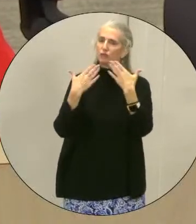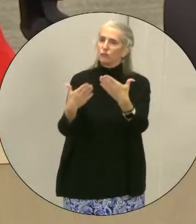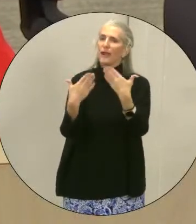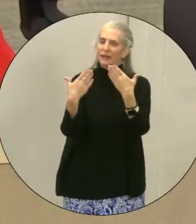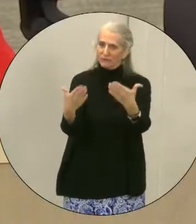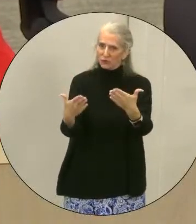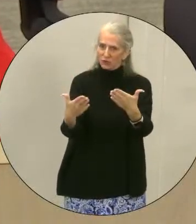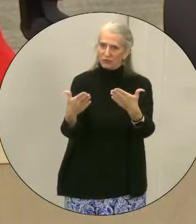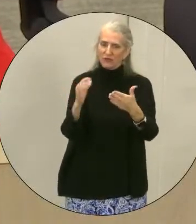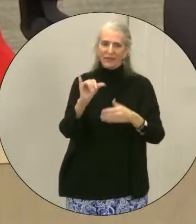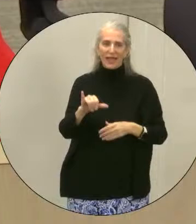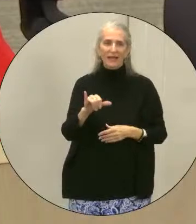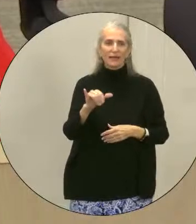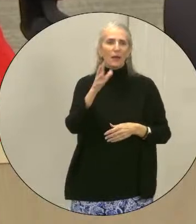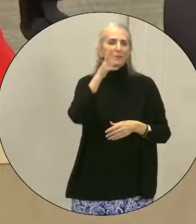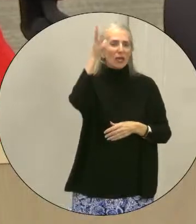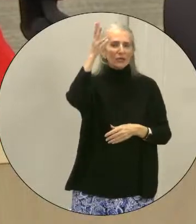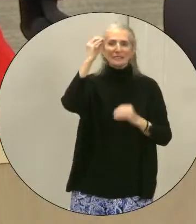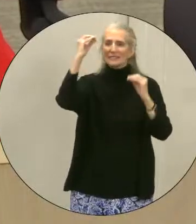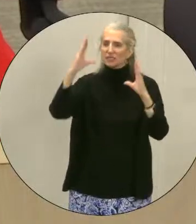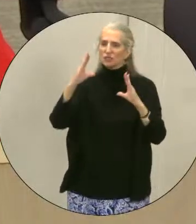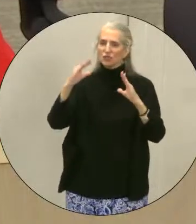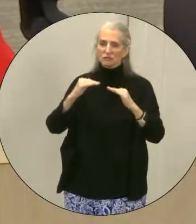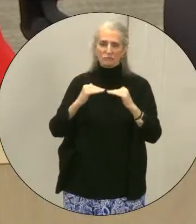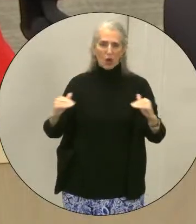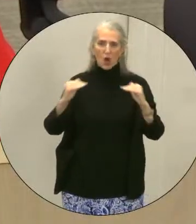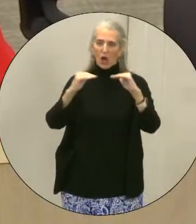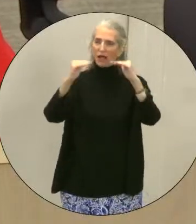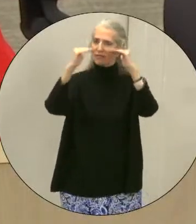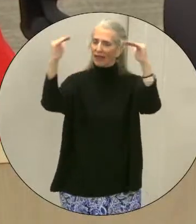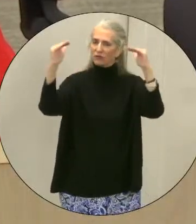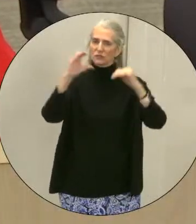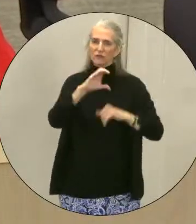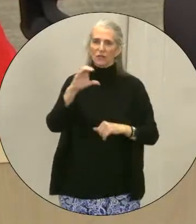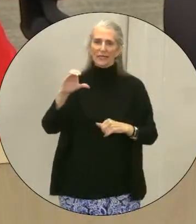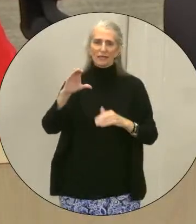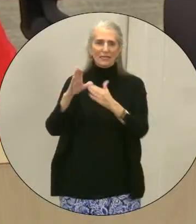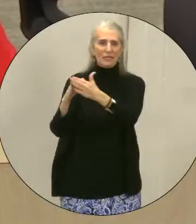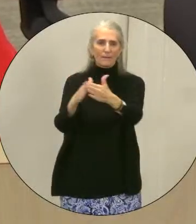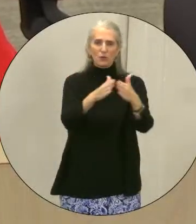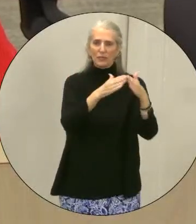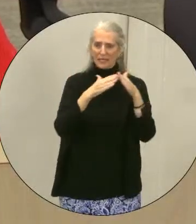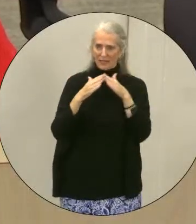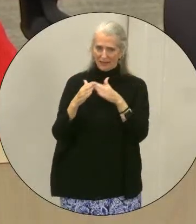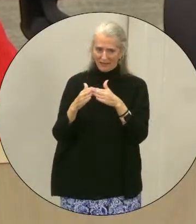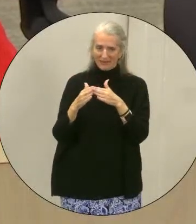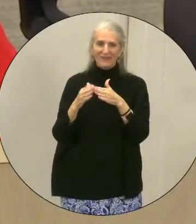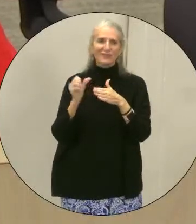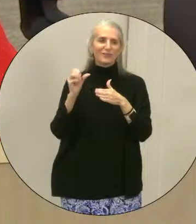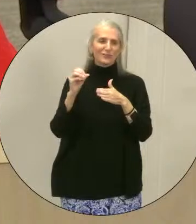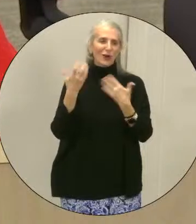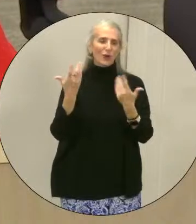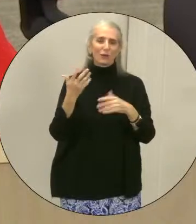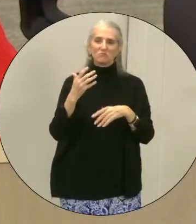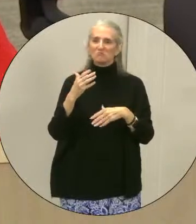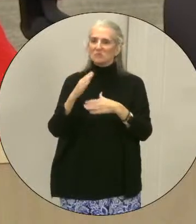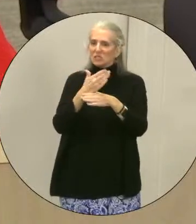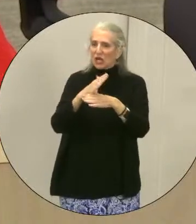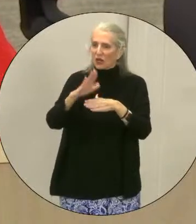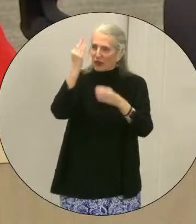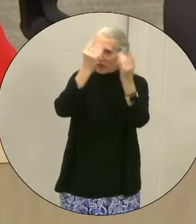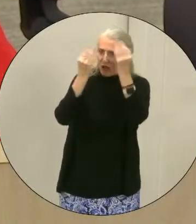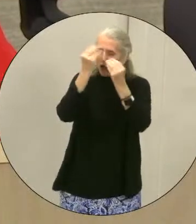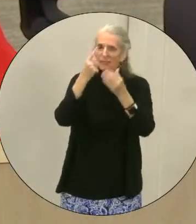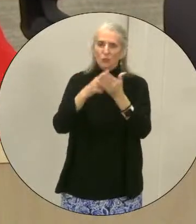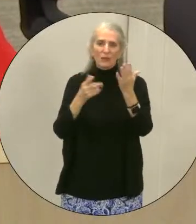we had parents, teachers, all levels of the Clark County community show, their thoughts, share their thoughts of what they